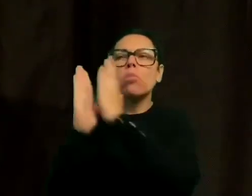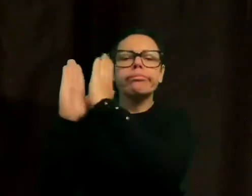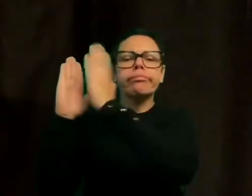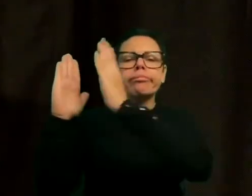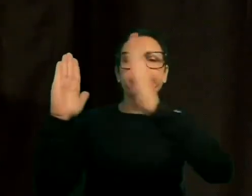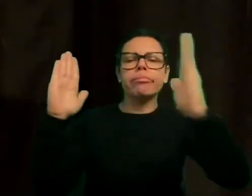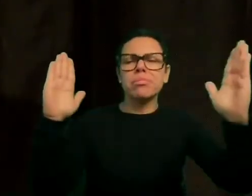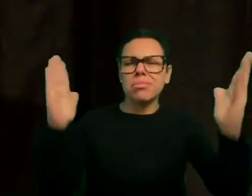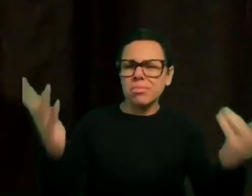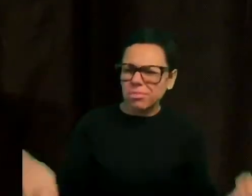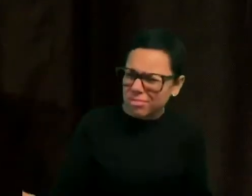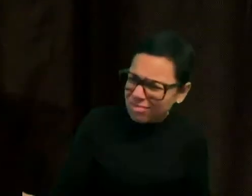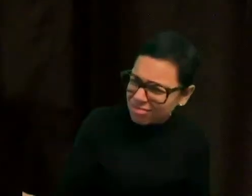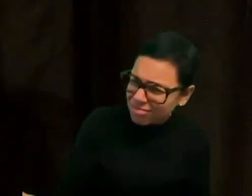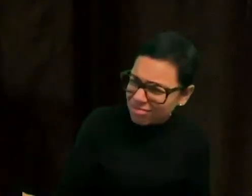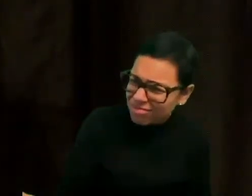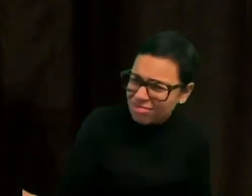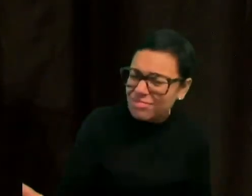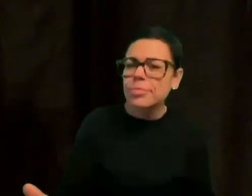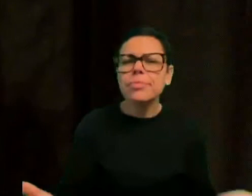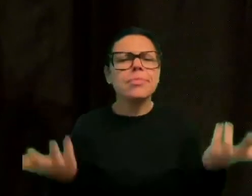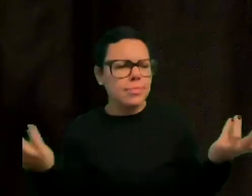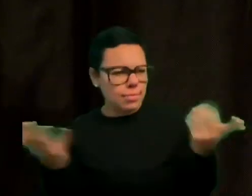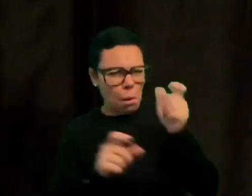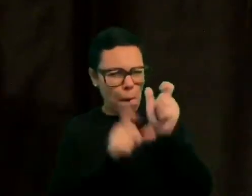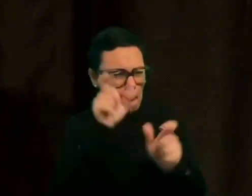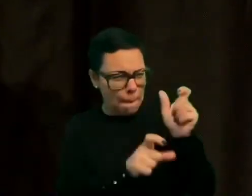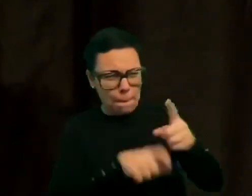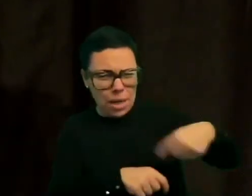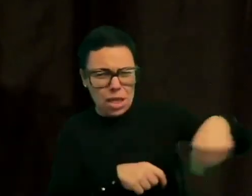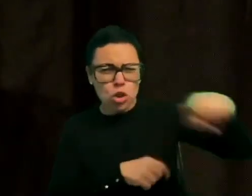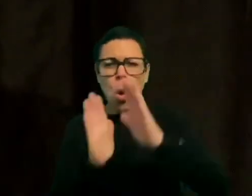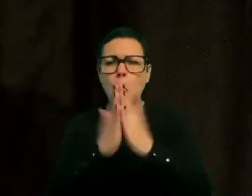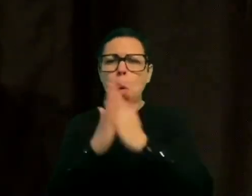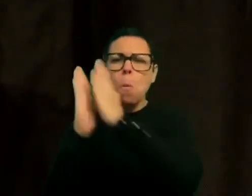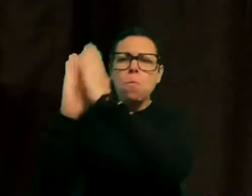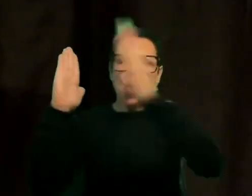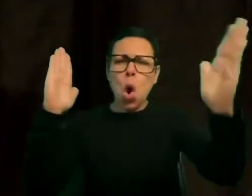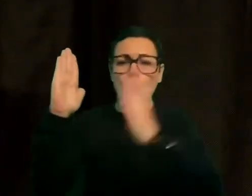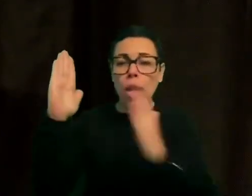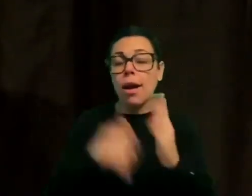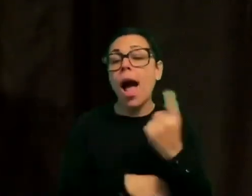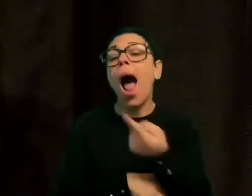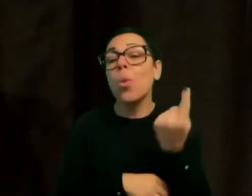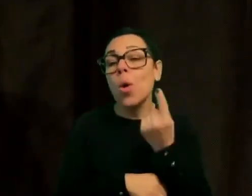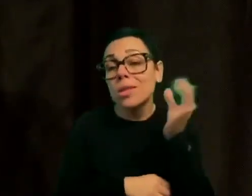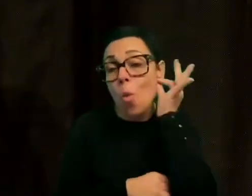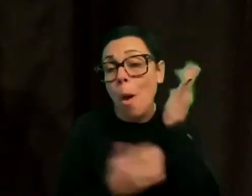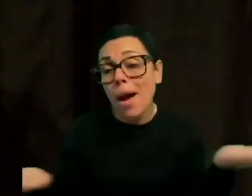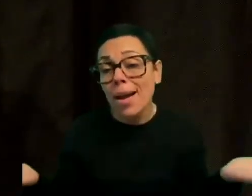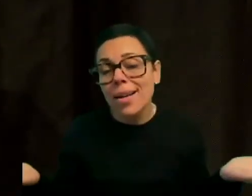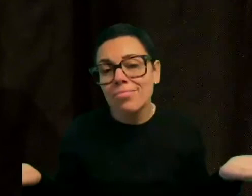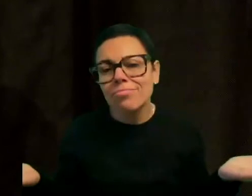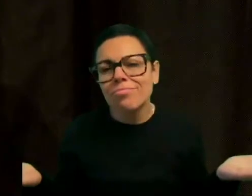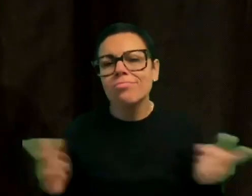a foot in a public library knows that's women. Women with their children, women taking out books for the whole family, and so on. So where we